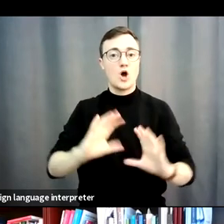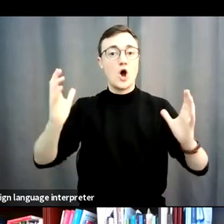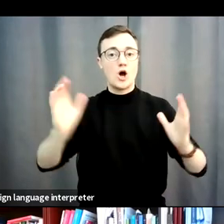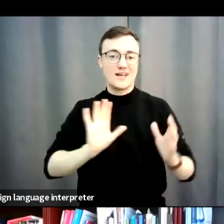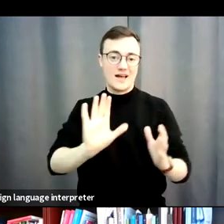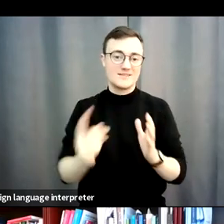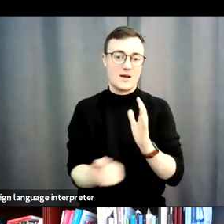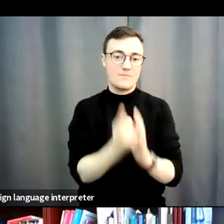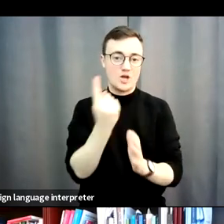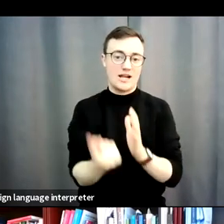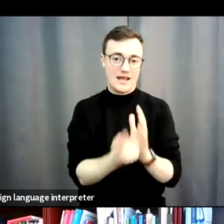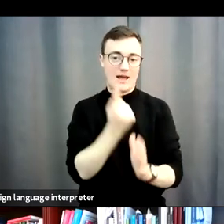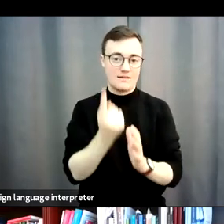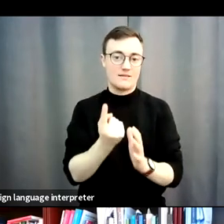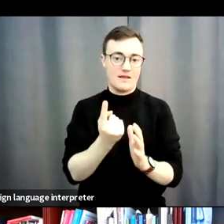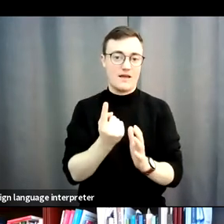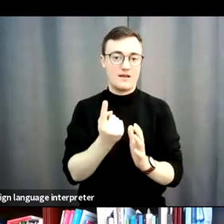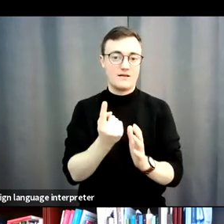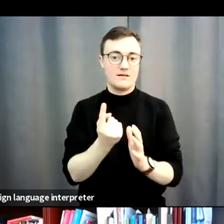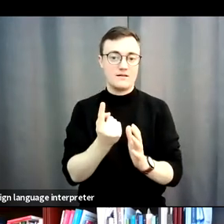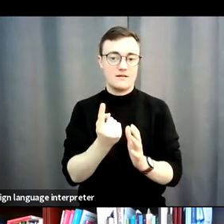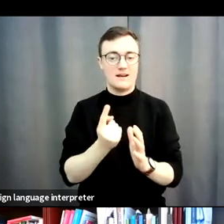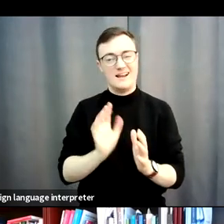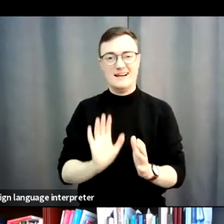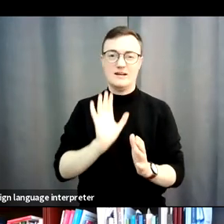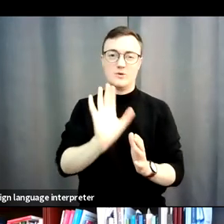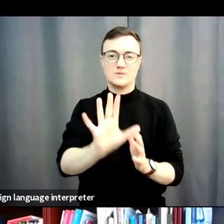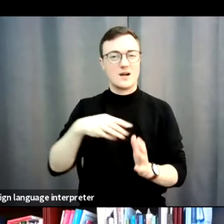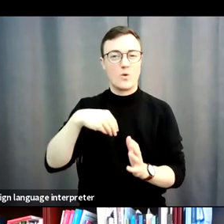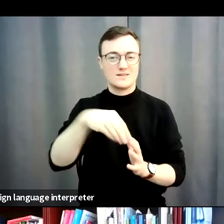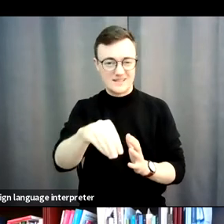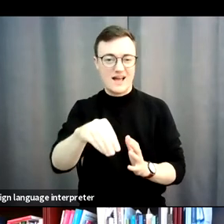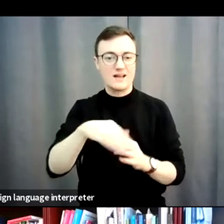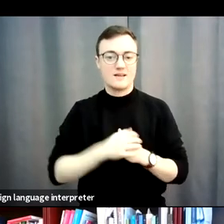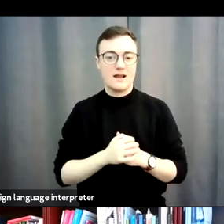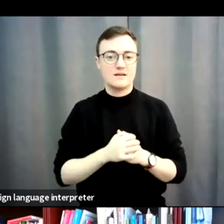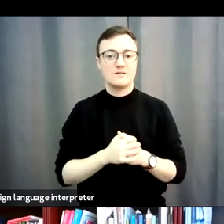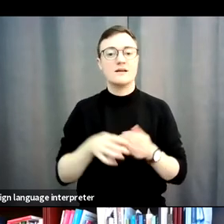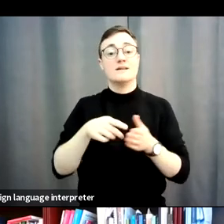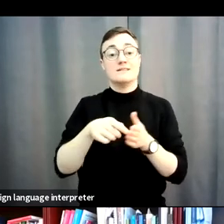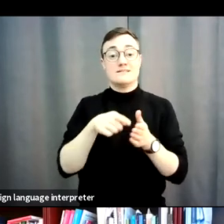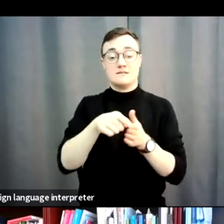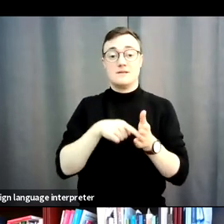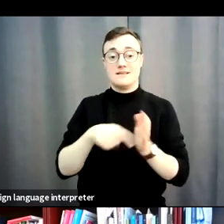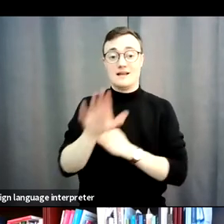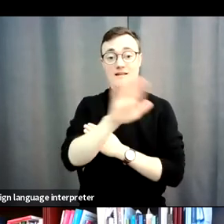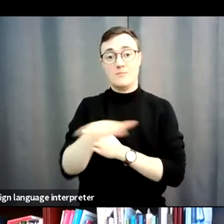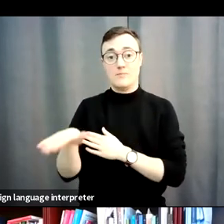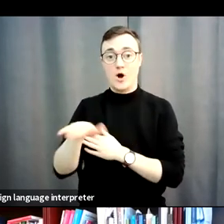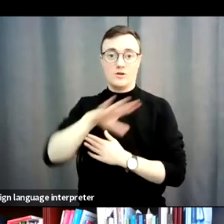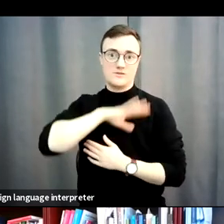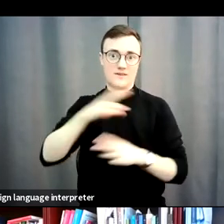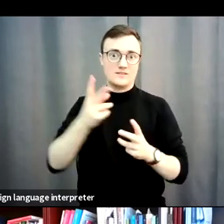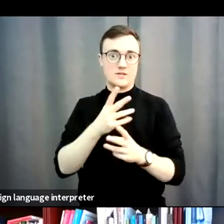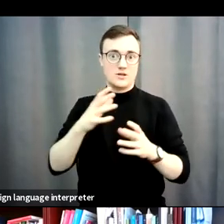compliance in practice with the child's right to be heard, in particular with regard to children who are more vulnerable to exclusion in this